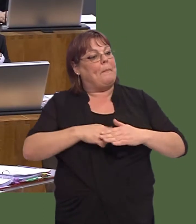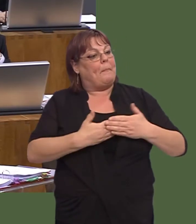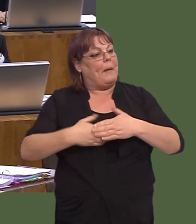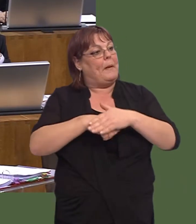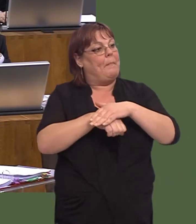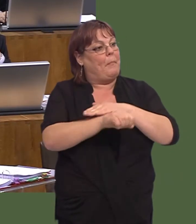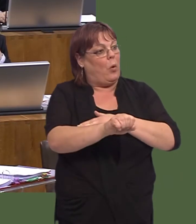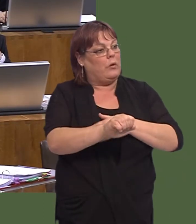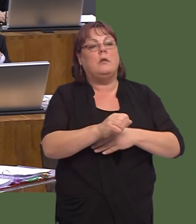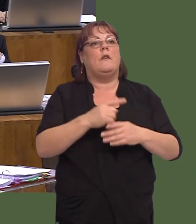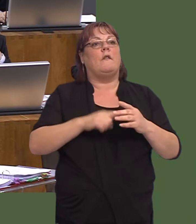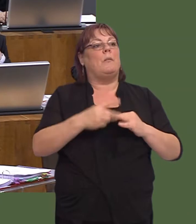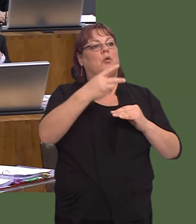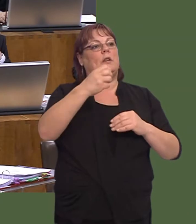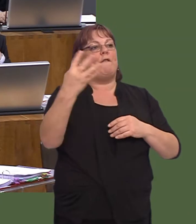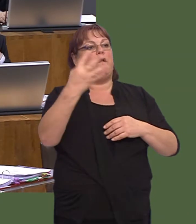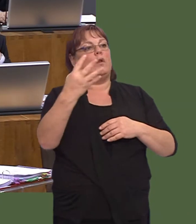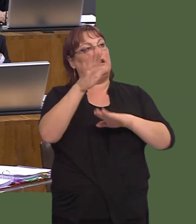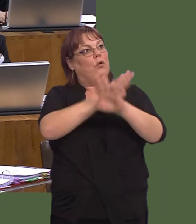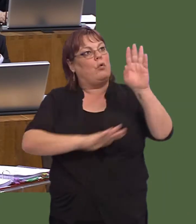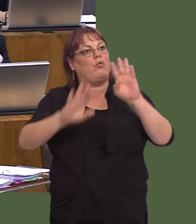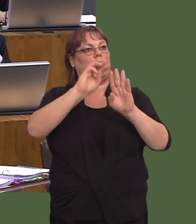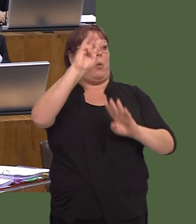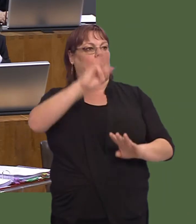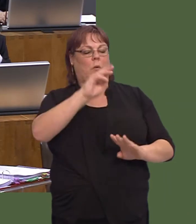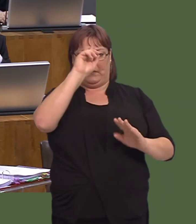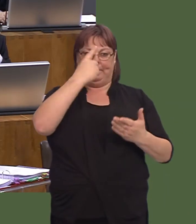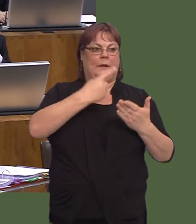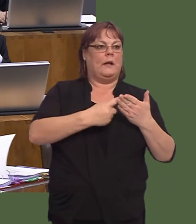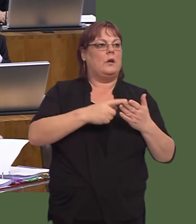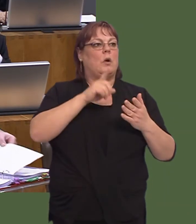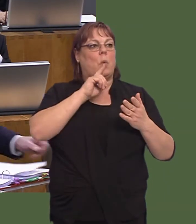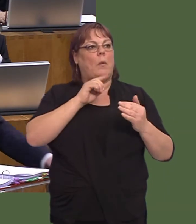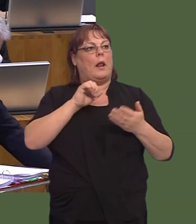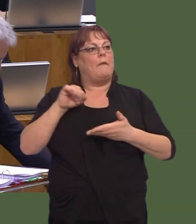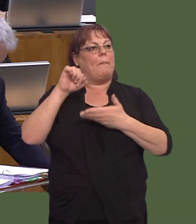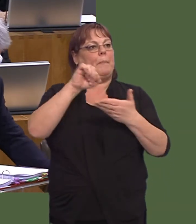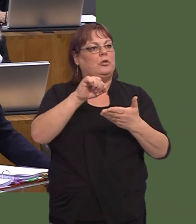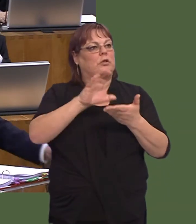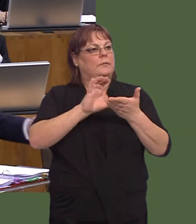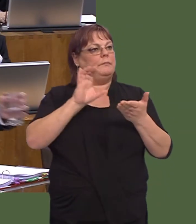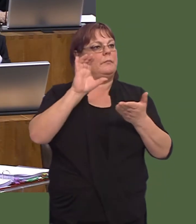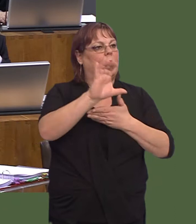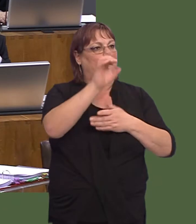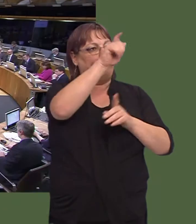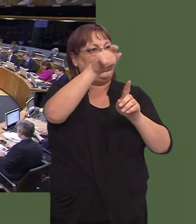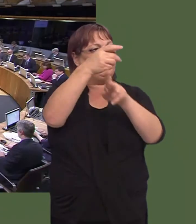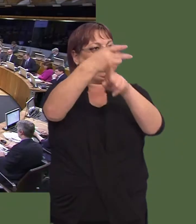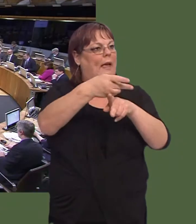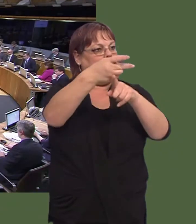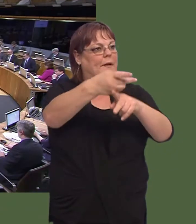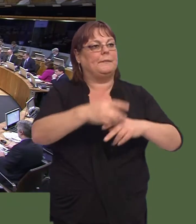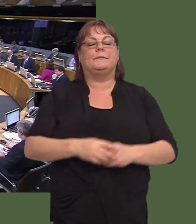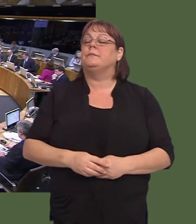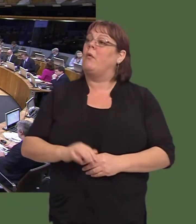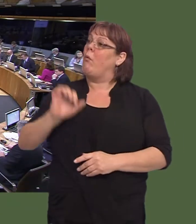Wales since 2014. We have committed to providing inpatient care in Wales as part of the draft budget agreement. I thank the First Minister for